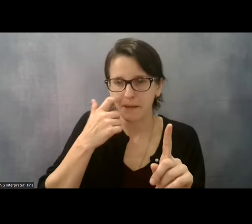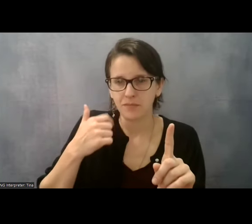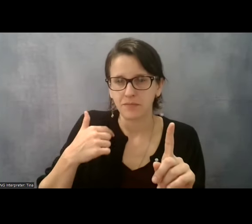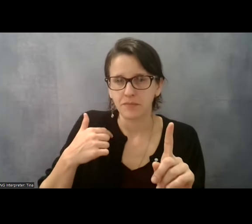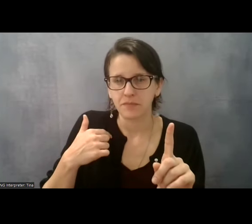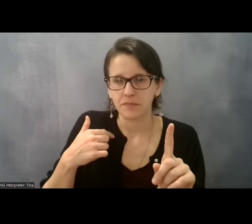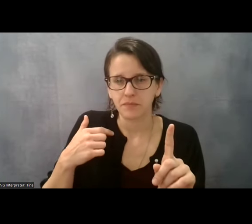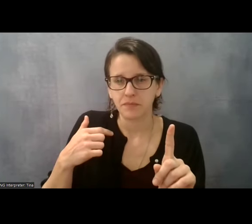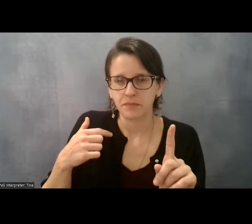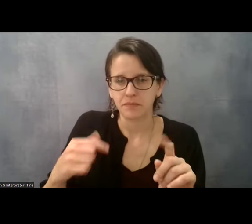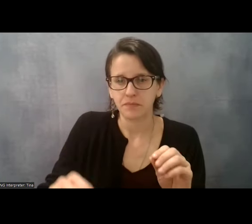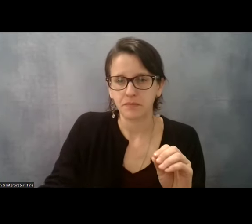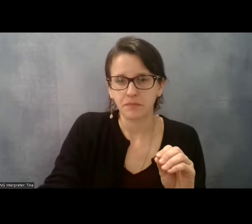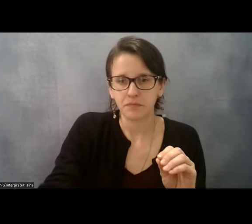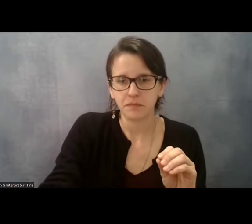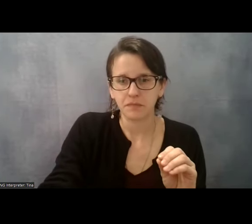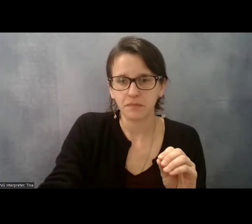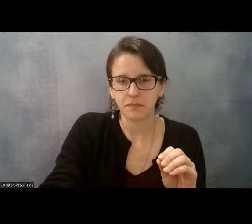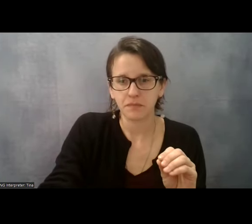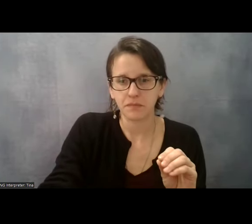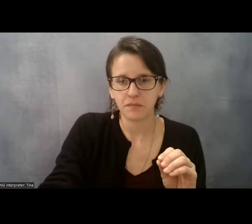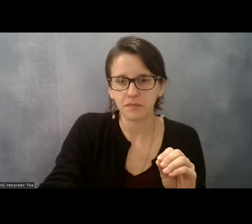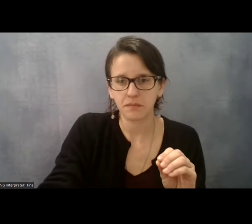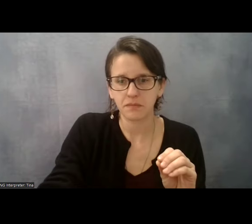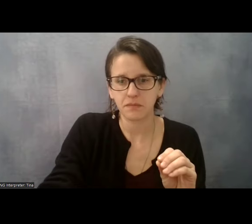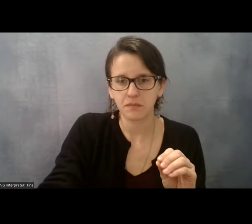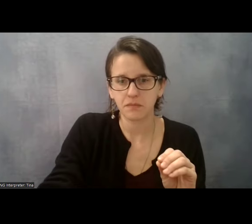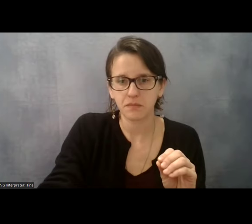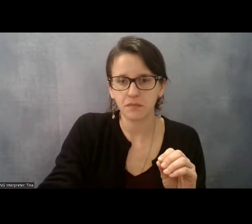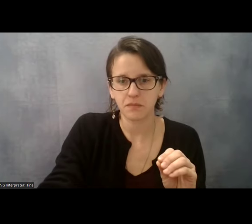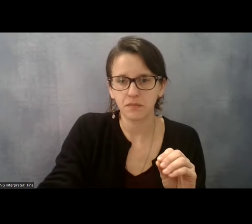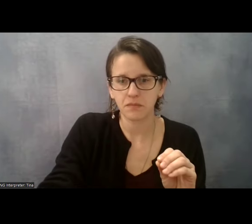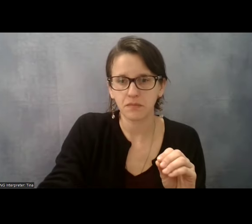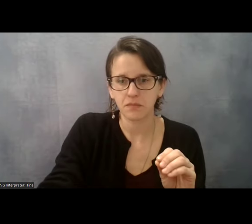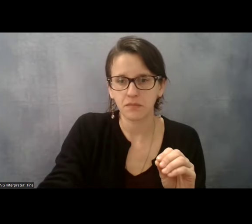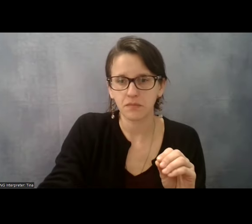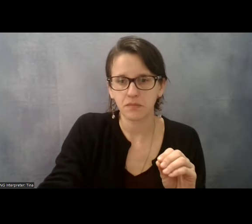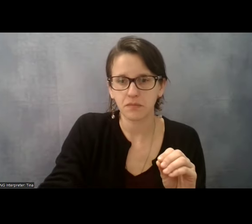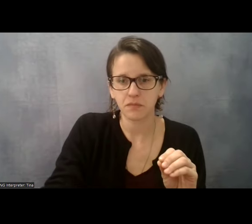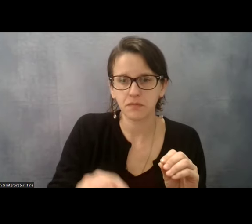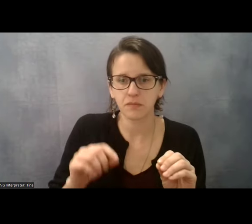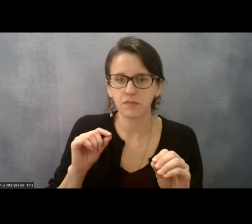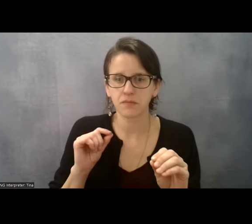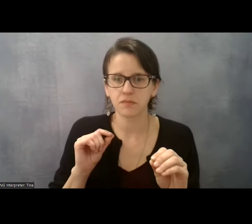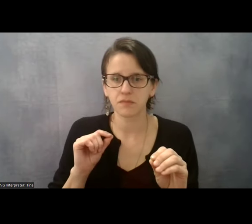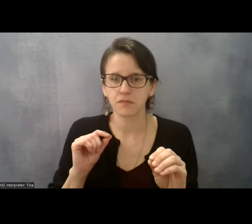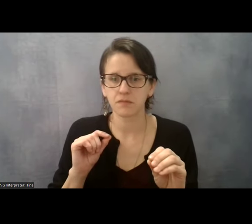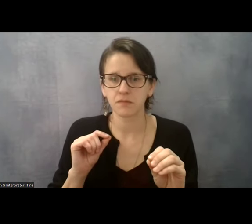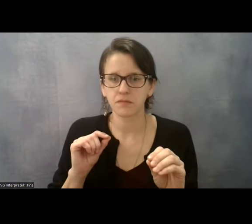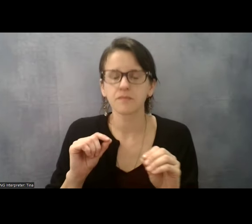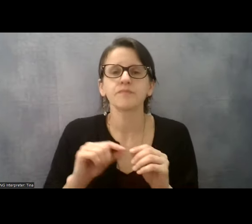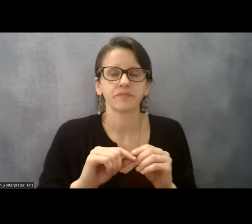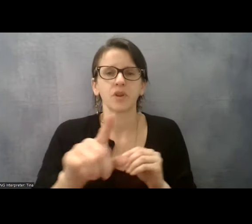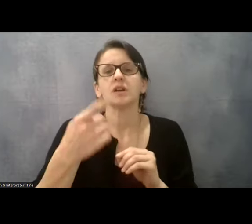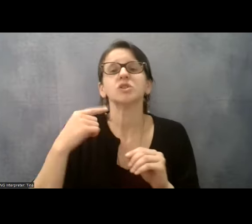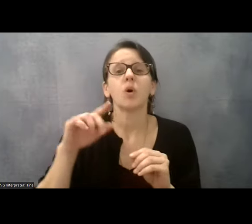on which to grow the food to feed our communities. And we're dependent on increasingly complicated and long supply chains. When